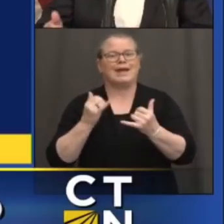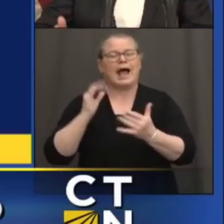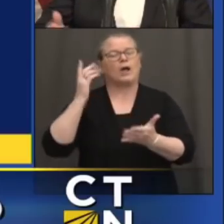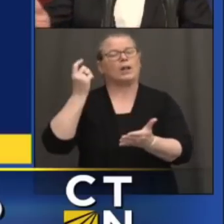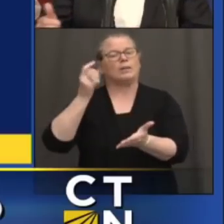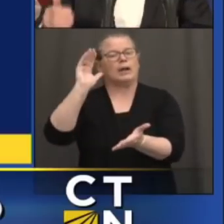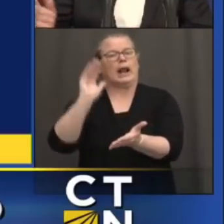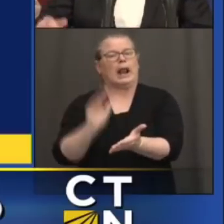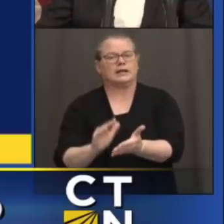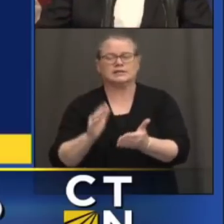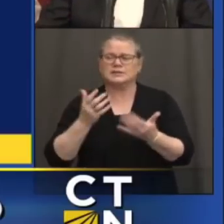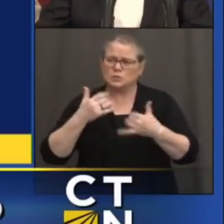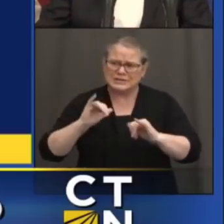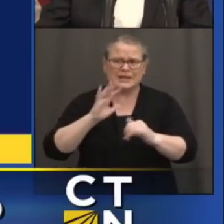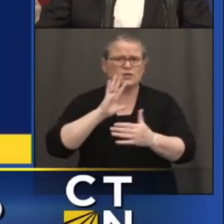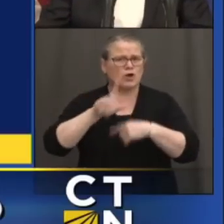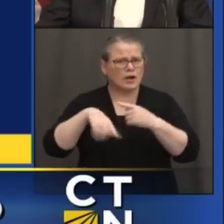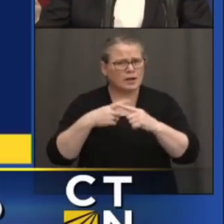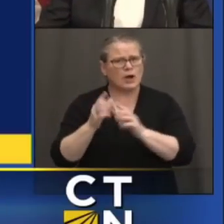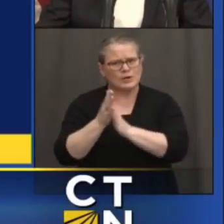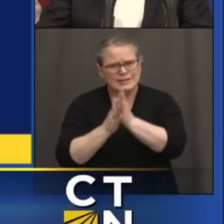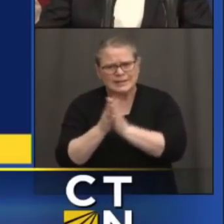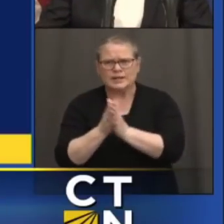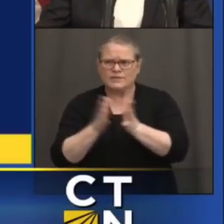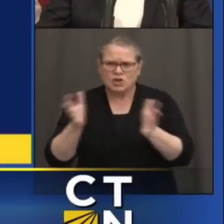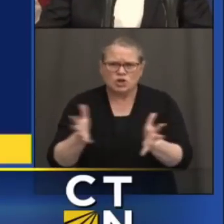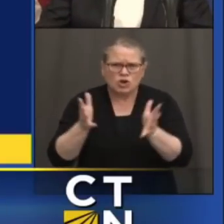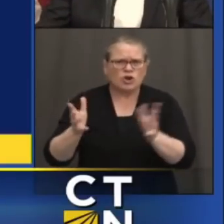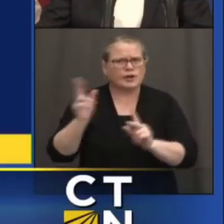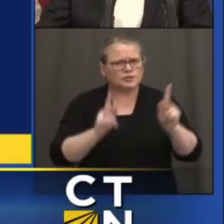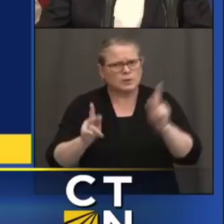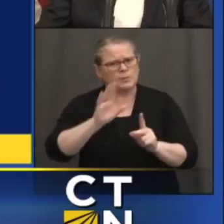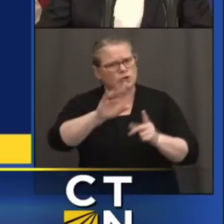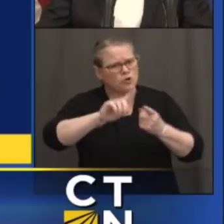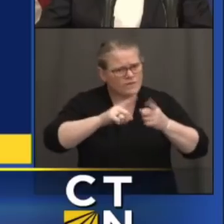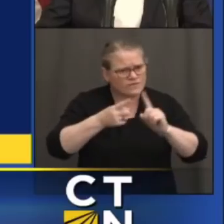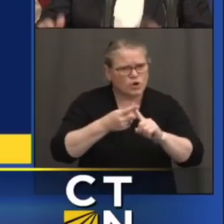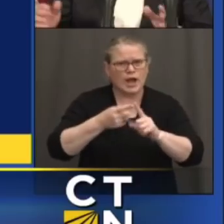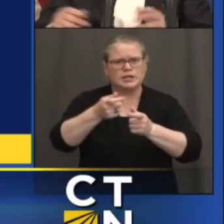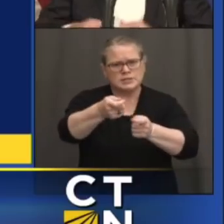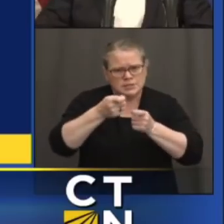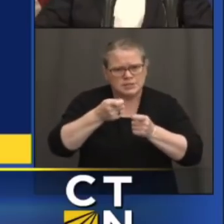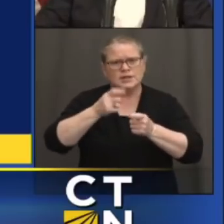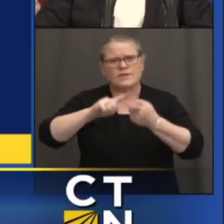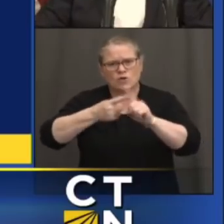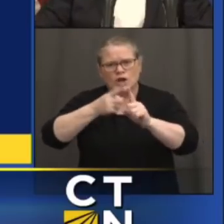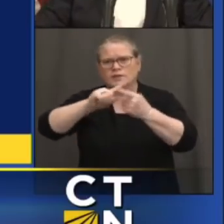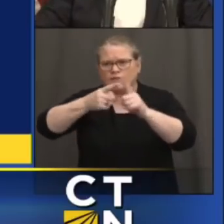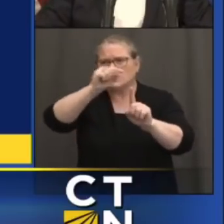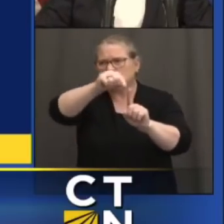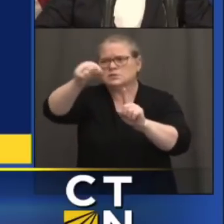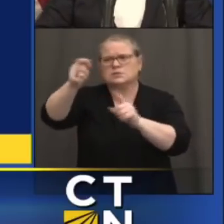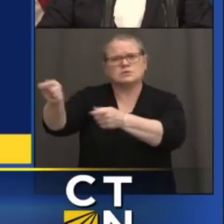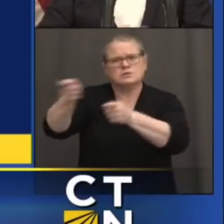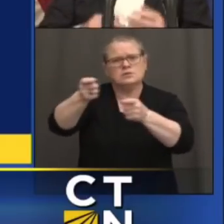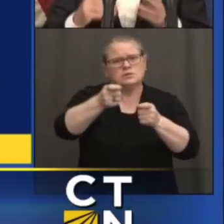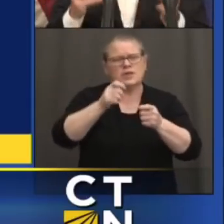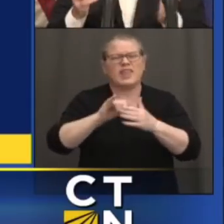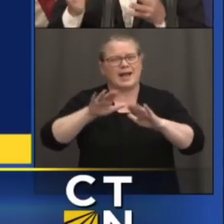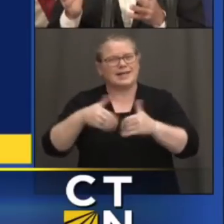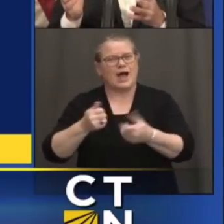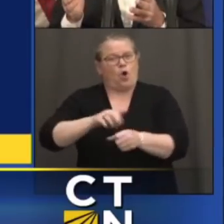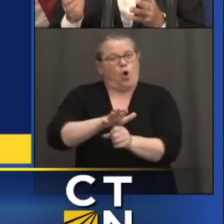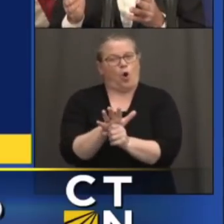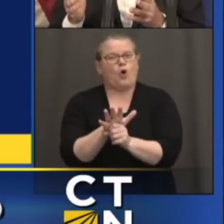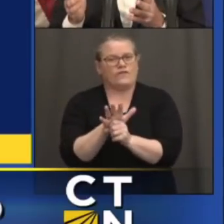get your friends and friends of friends to get vaccinated and keep that going, because that's how we break the back of COVID. So